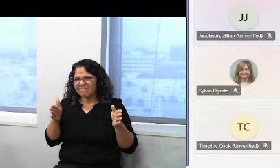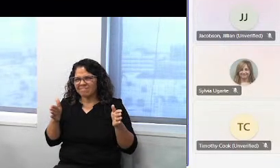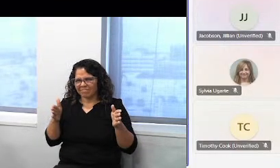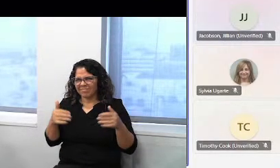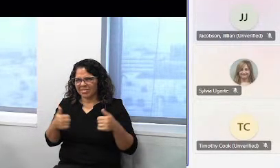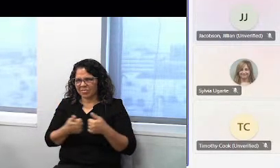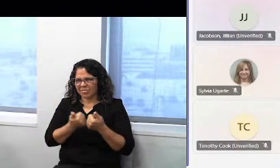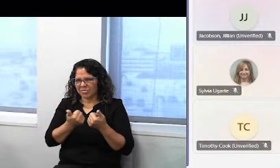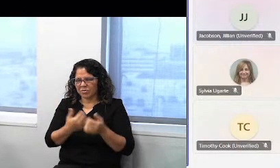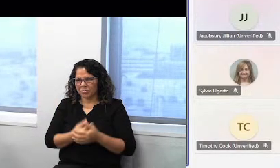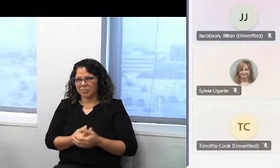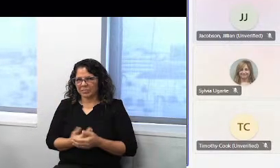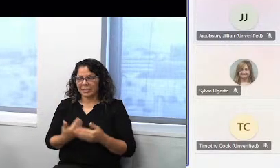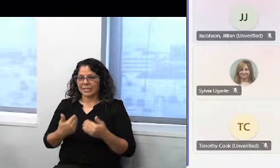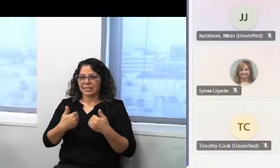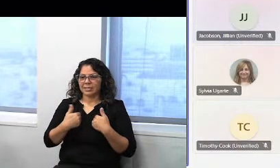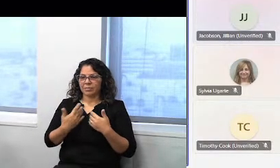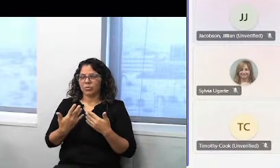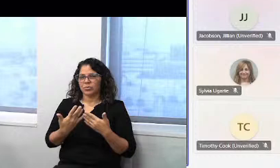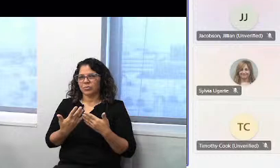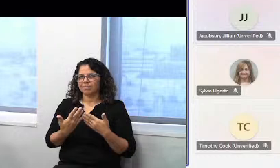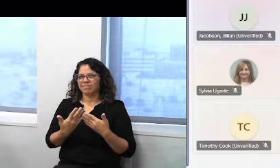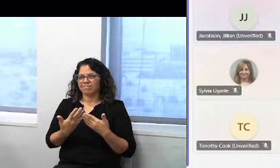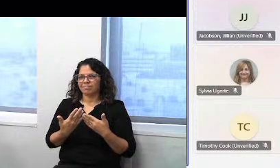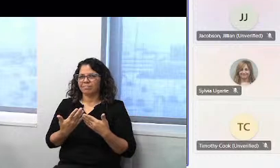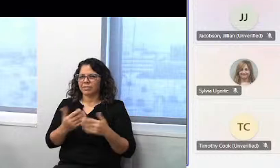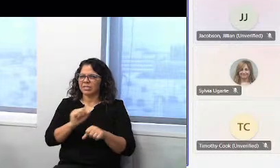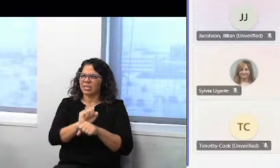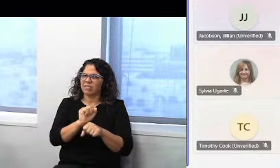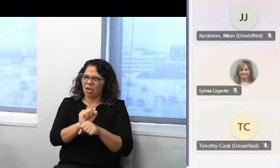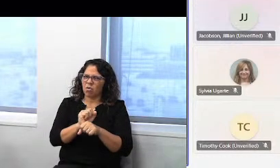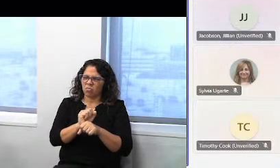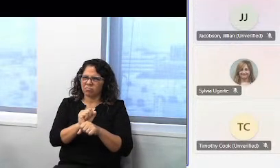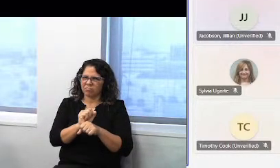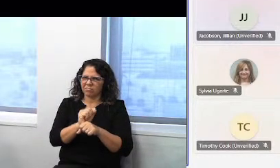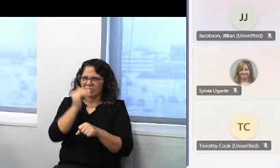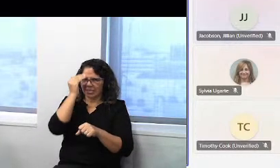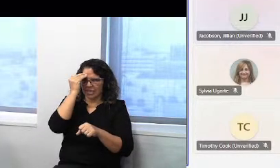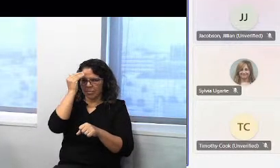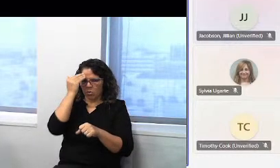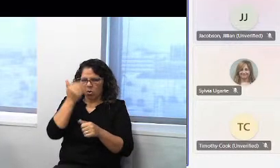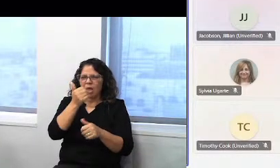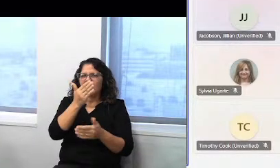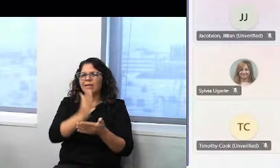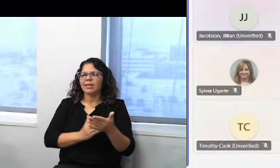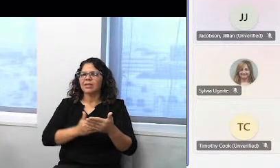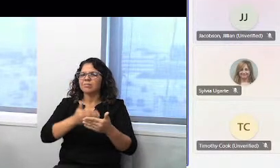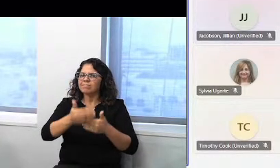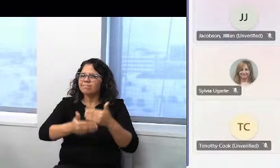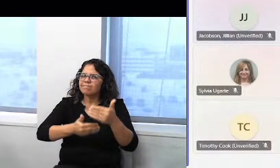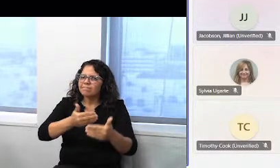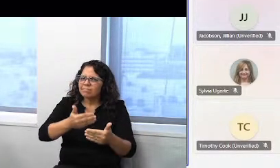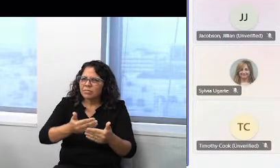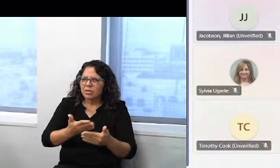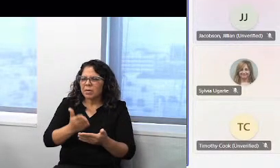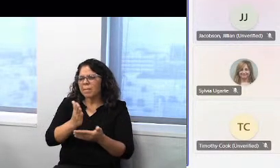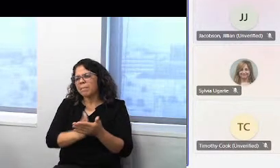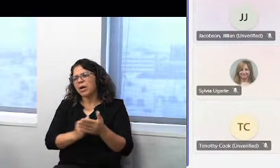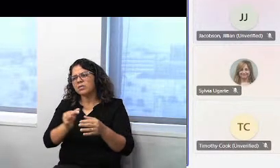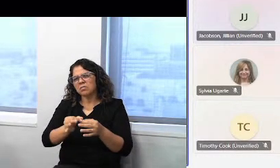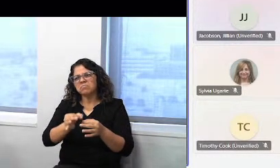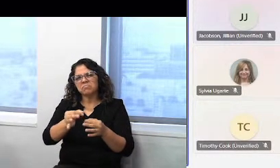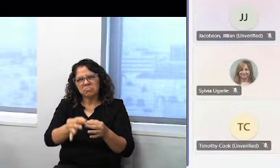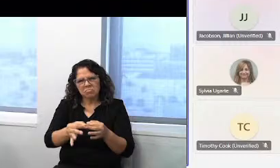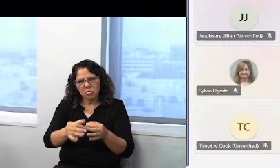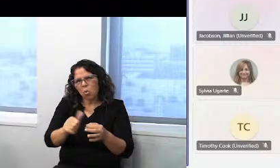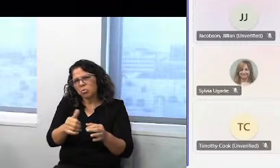well defined already in where they are in the phases. There are several others that are either ahead or right behind that we're working through the